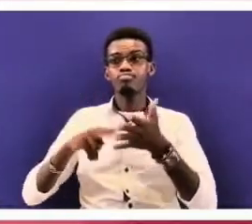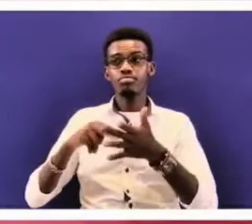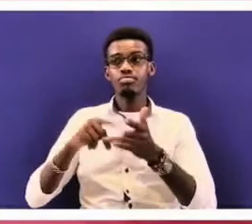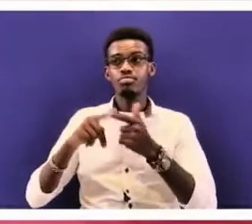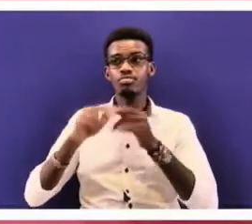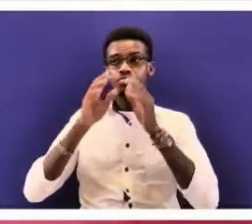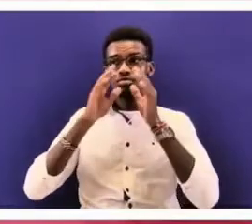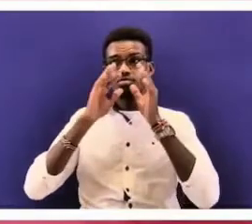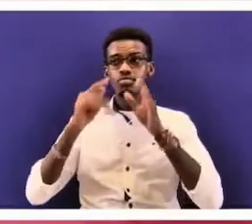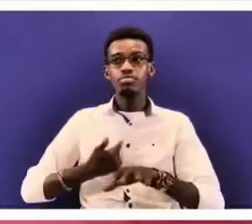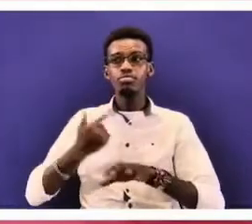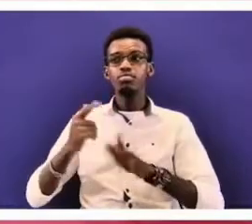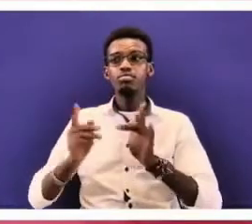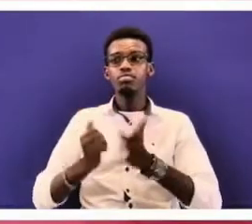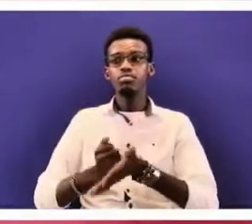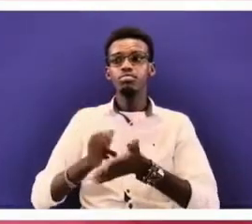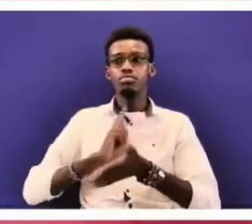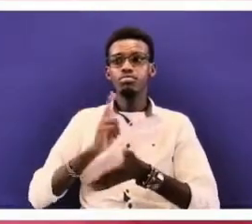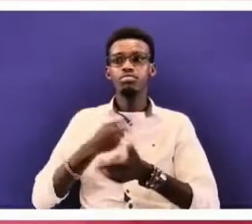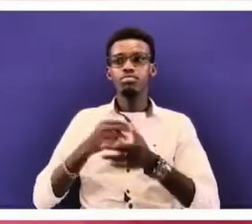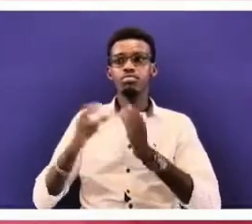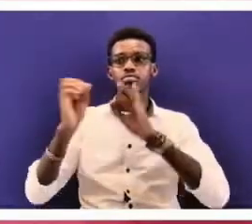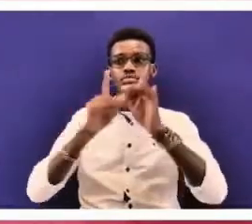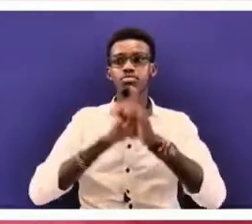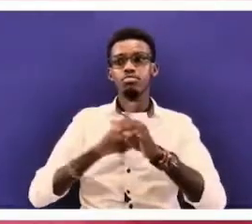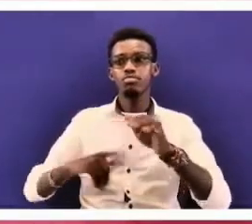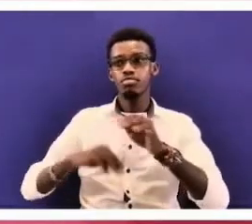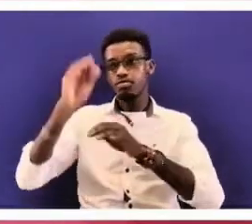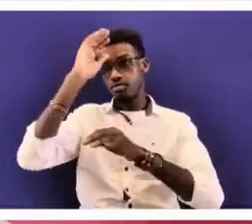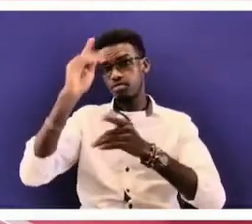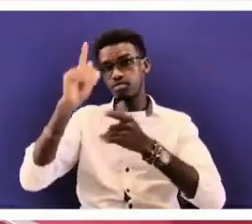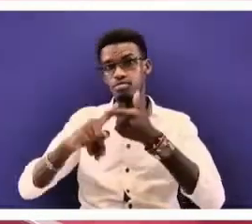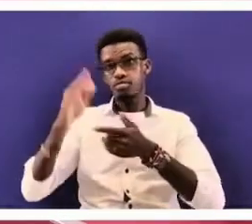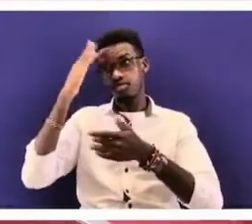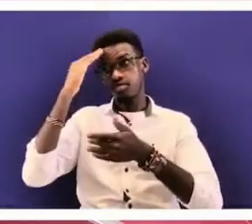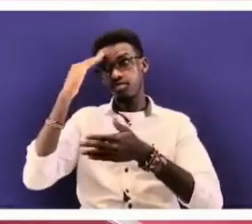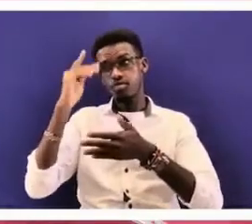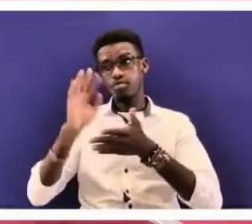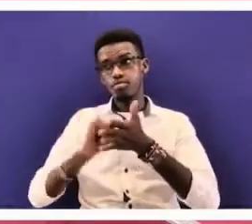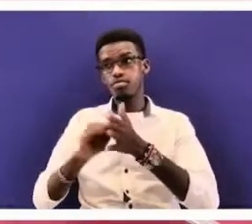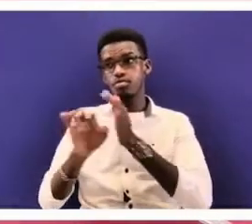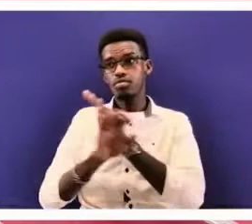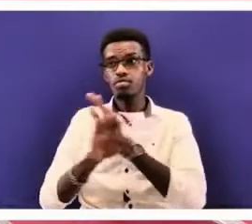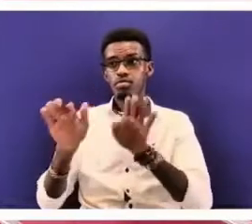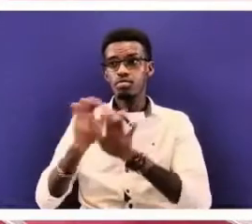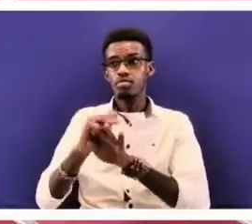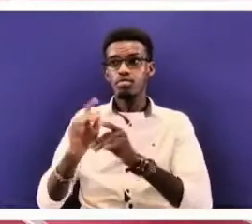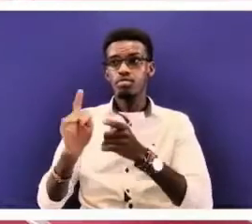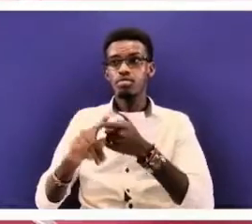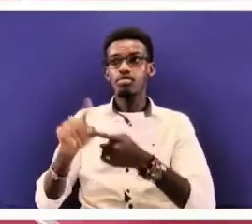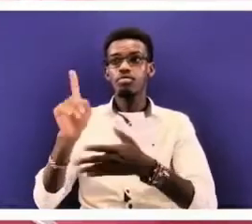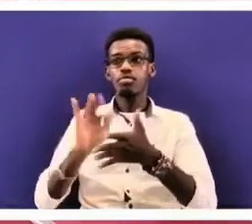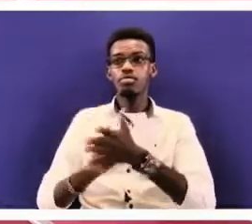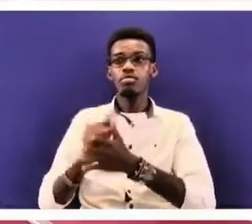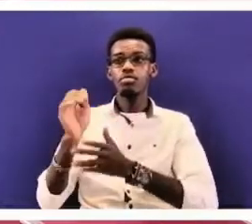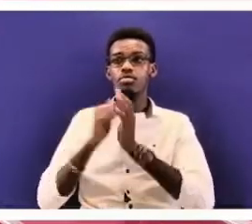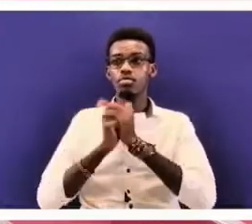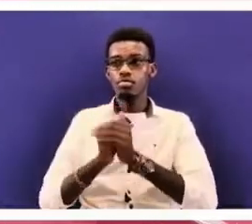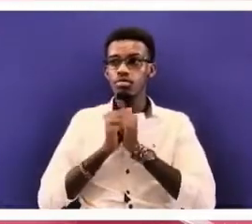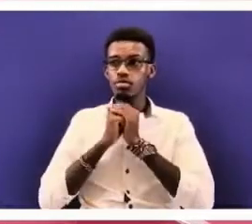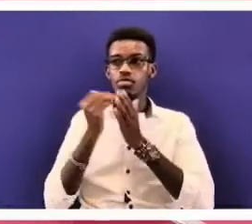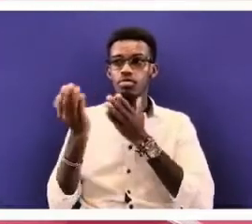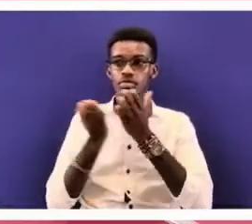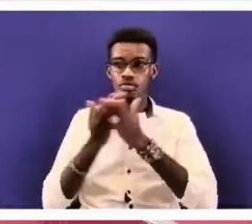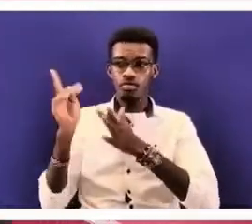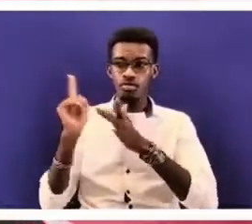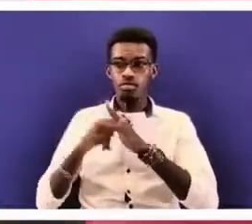ourselves. Help us, oh God, to know that you're in every aspect of thy worship service. When we